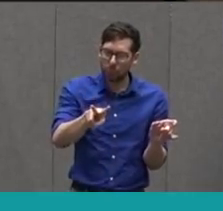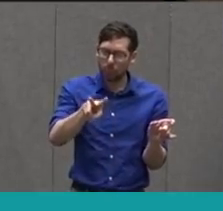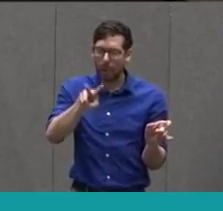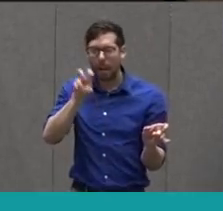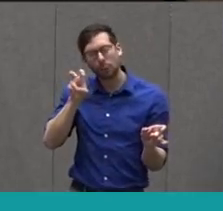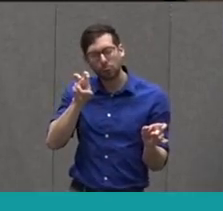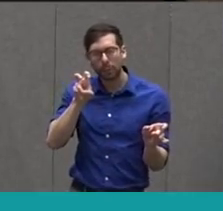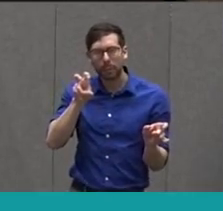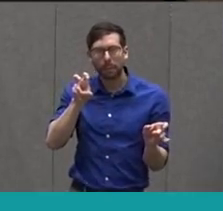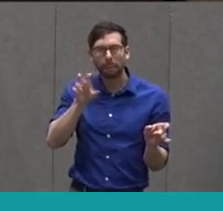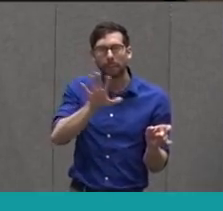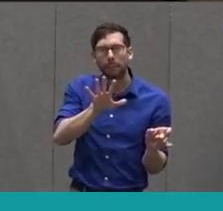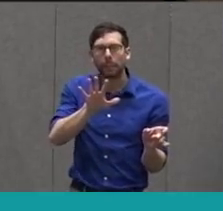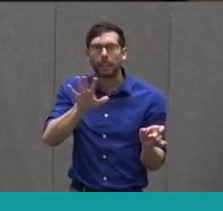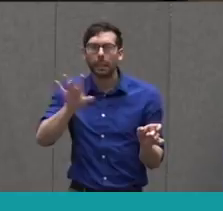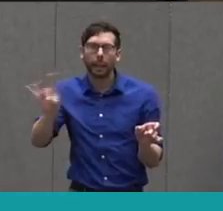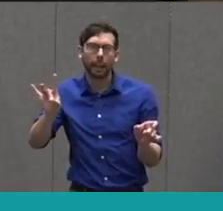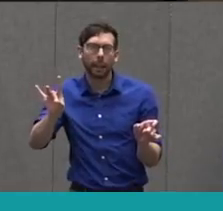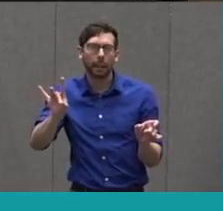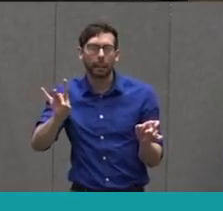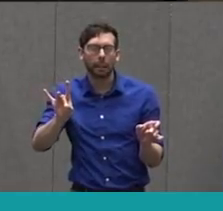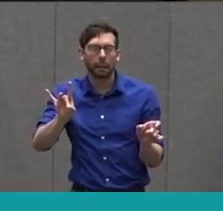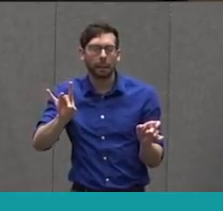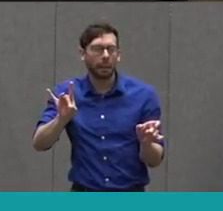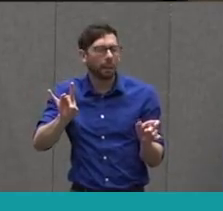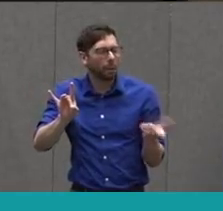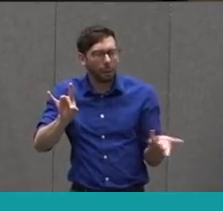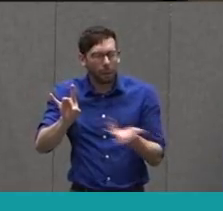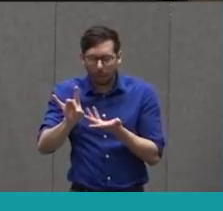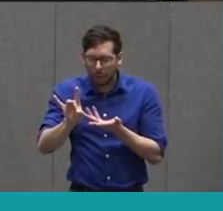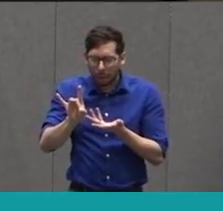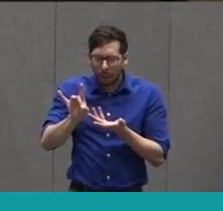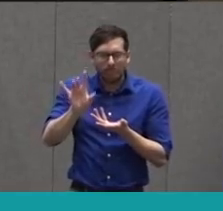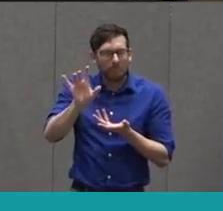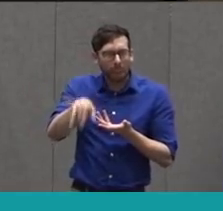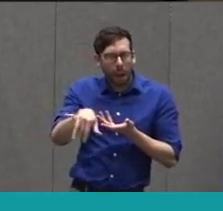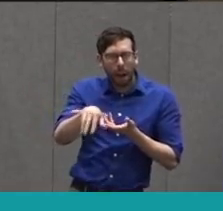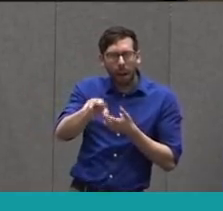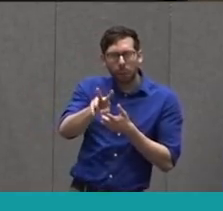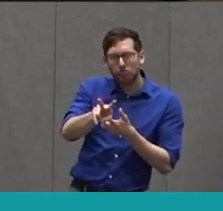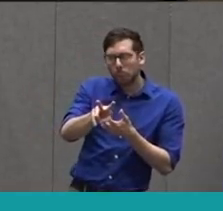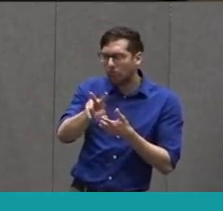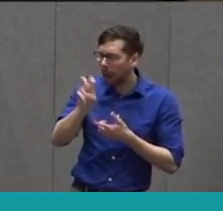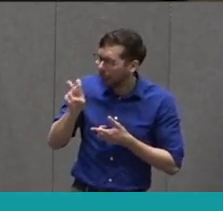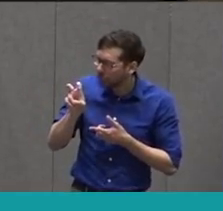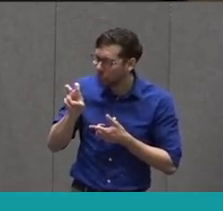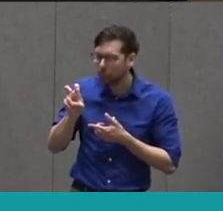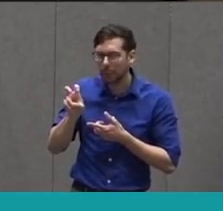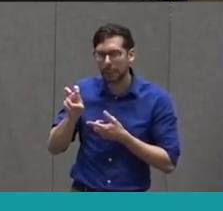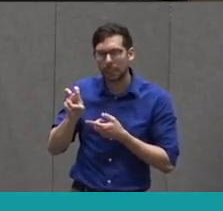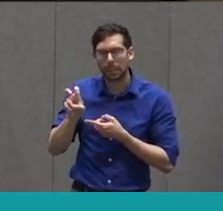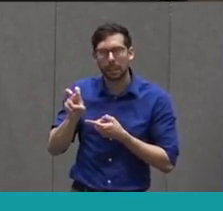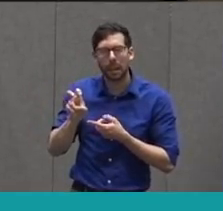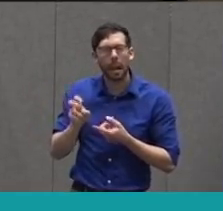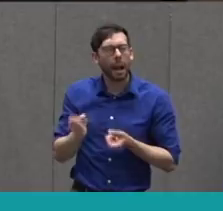258, what do you hear when I say 200? How many of those are